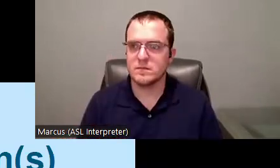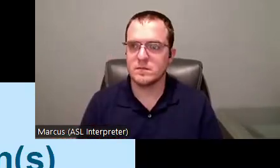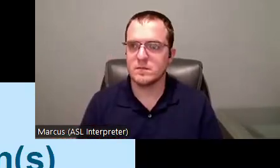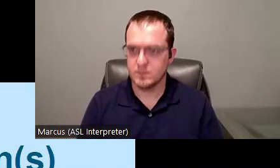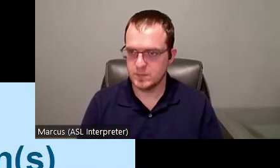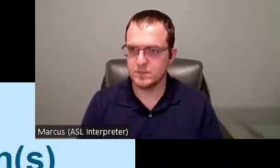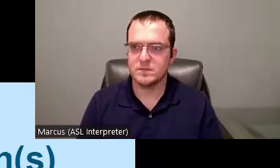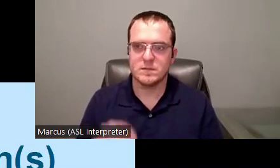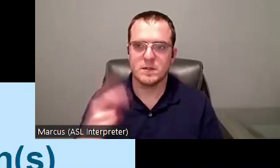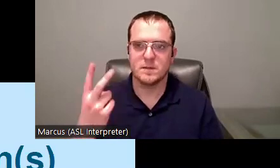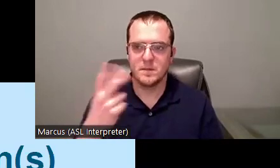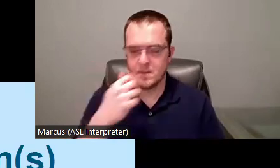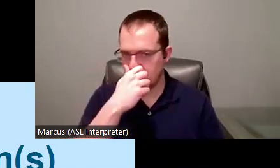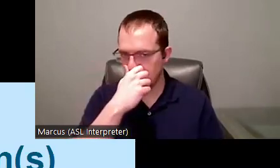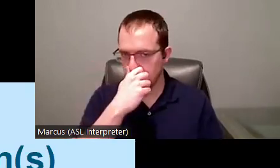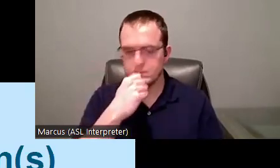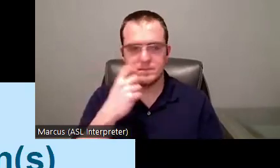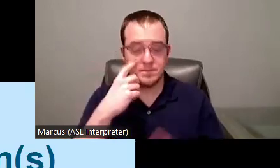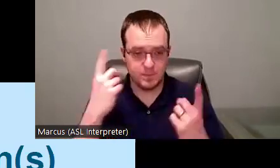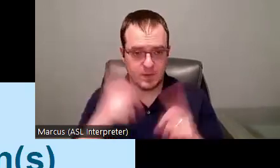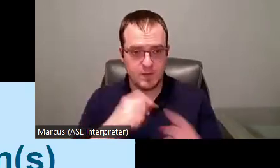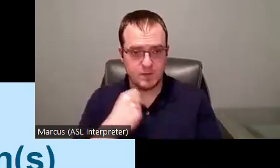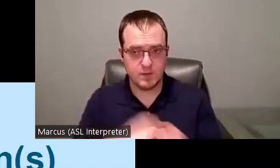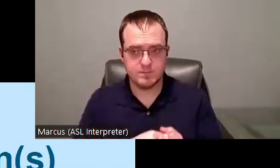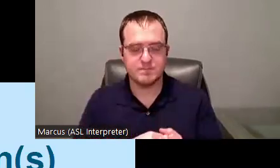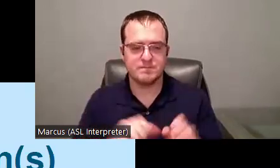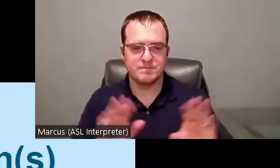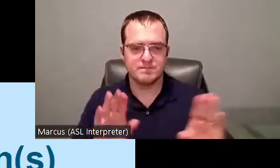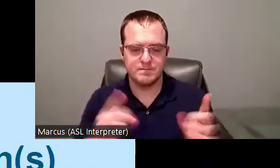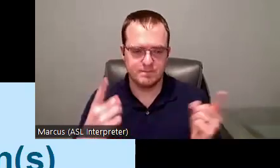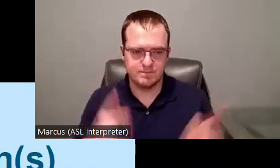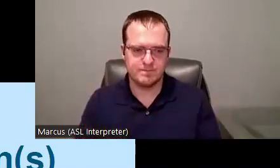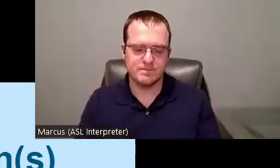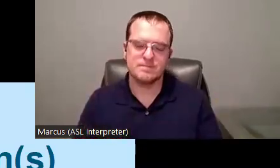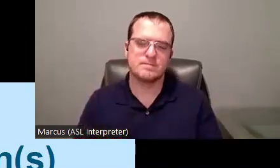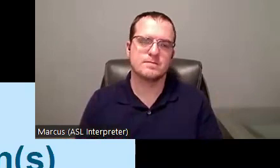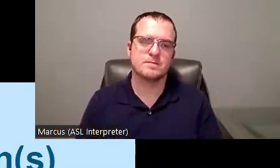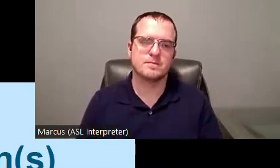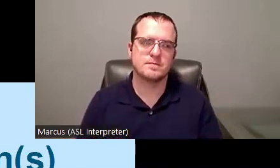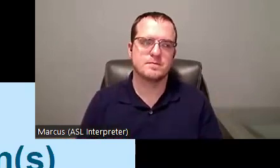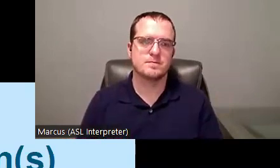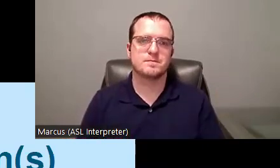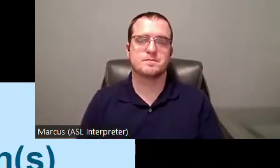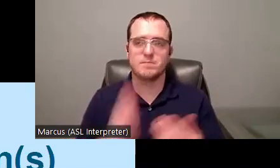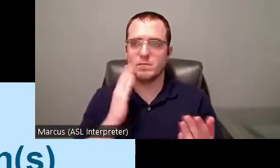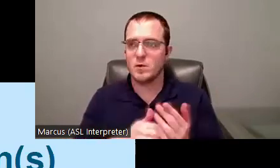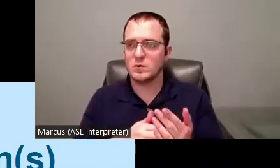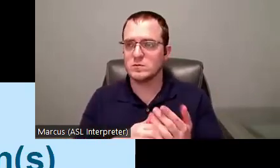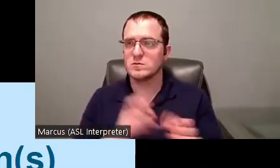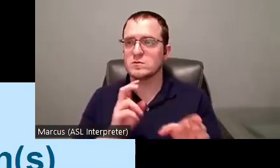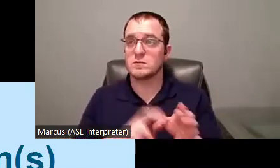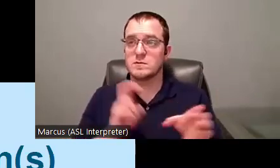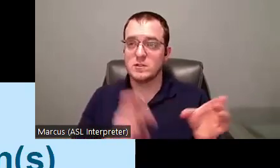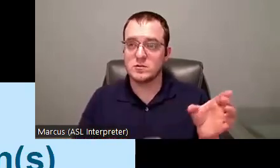Second. All those in favor? Aye. Any opposed? Any